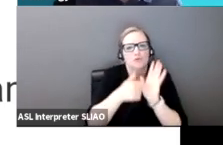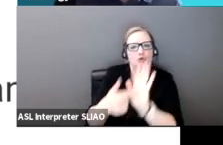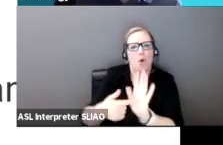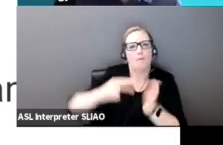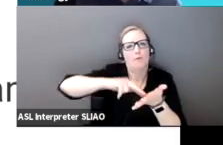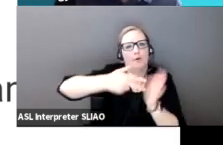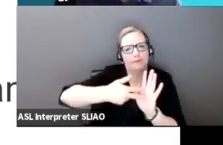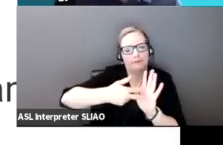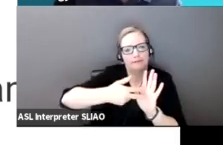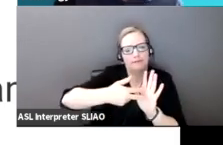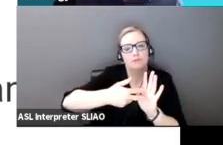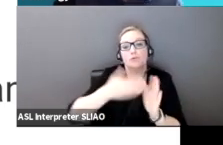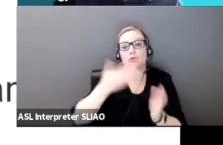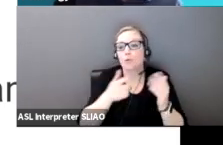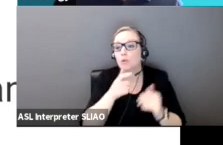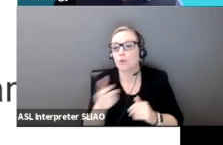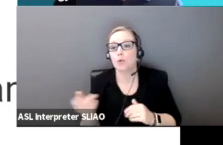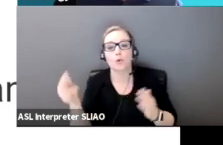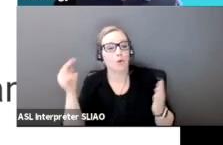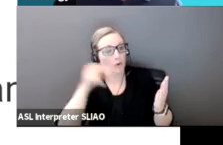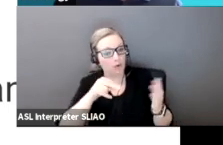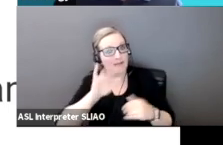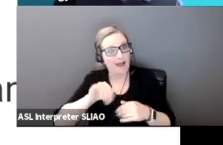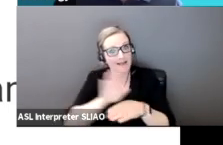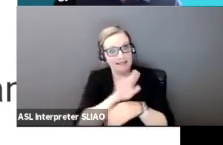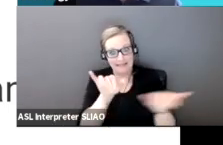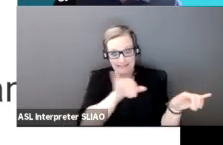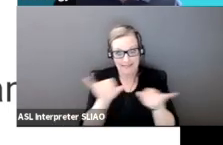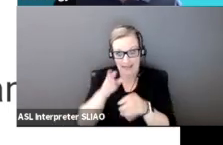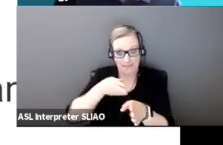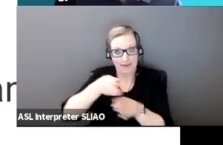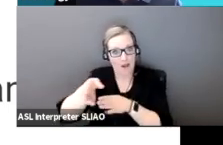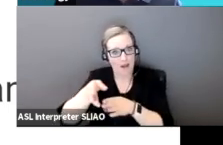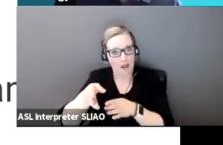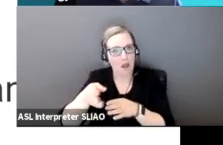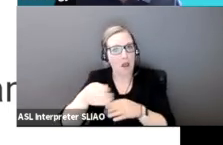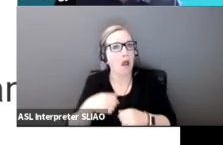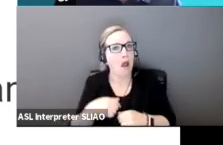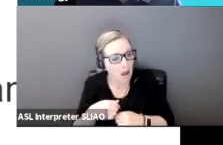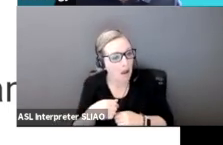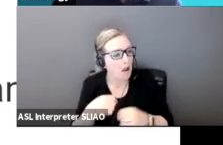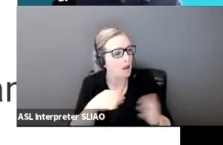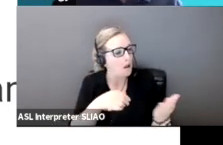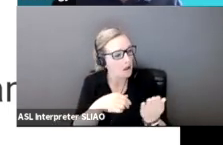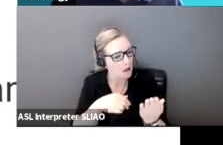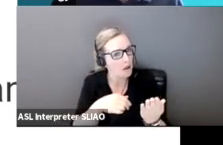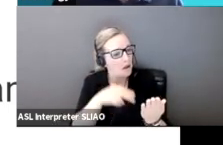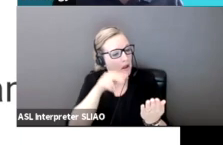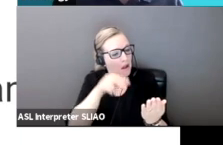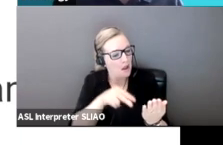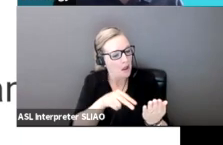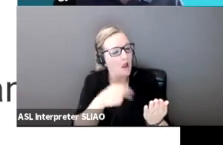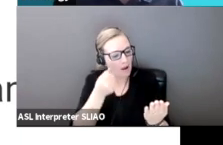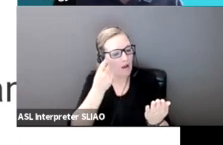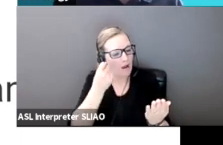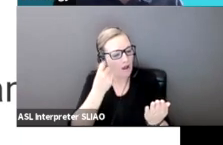someone who is in the industry to follow your recipe and come up with the solution that you have proposed. And that's all